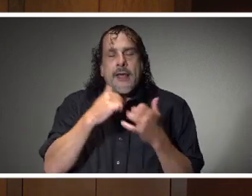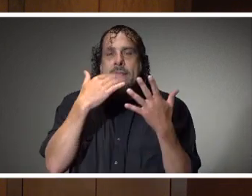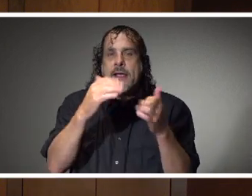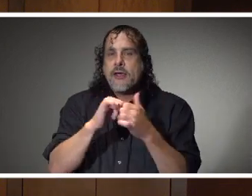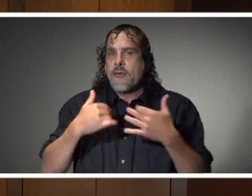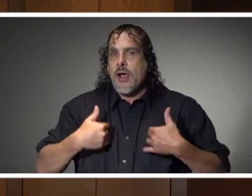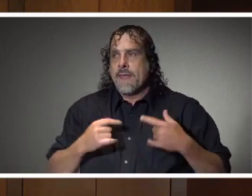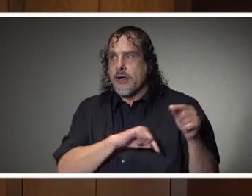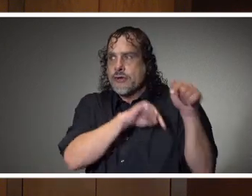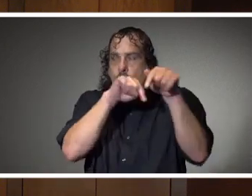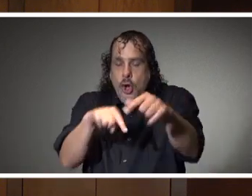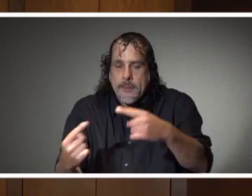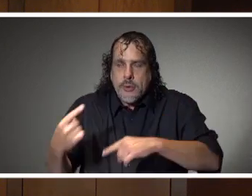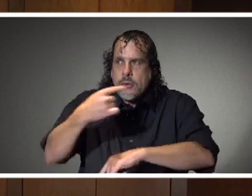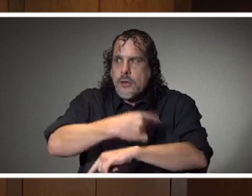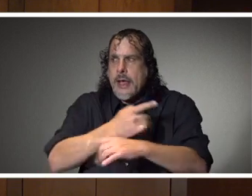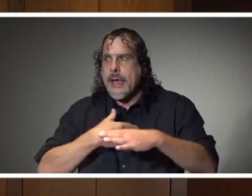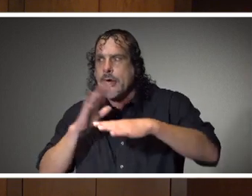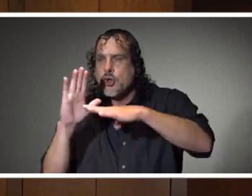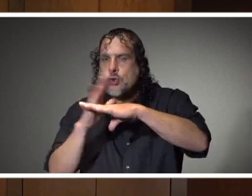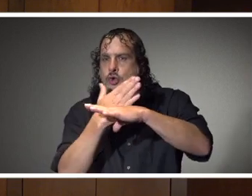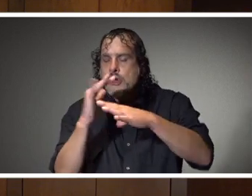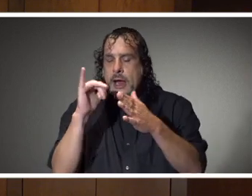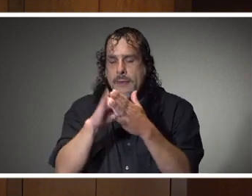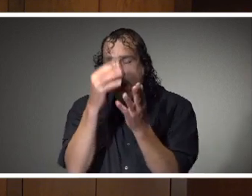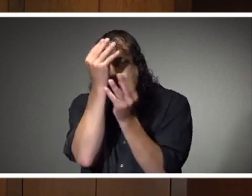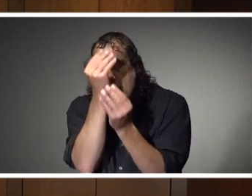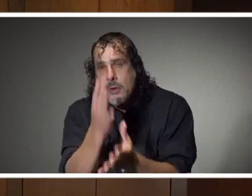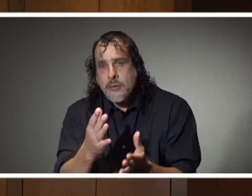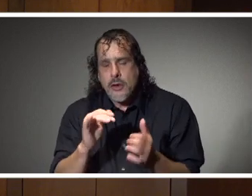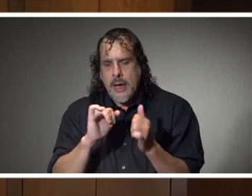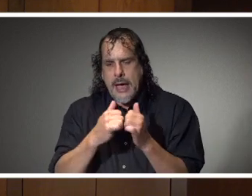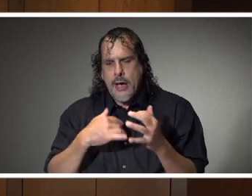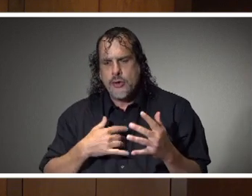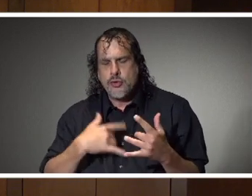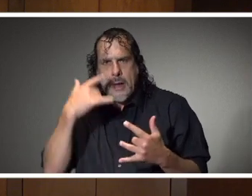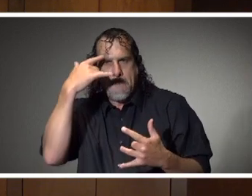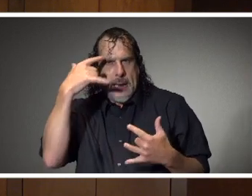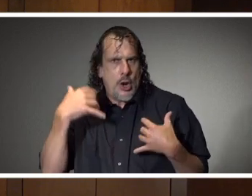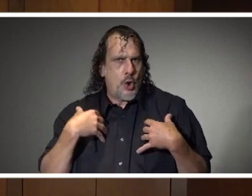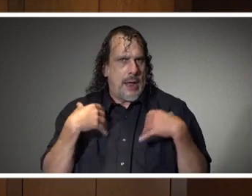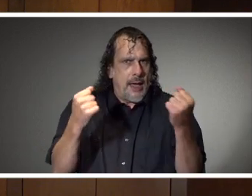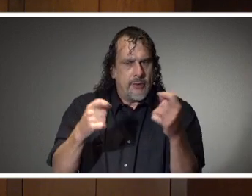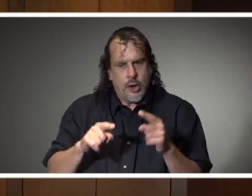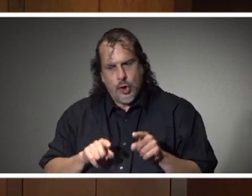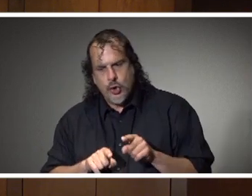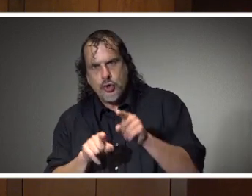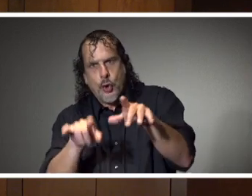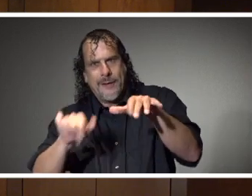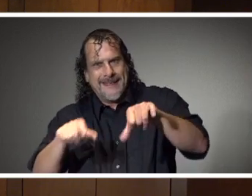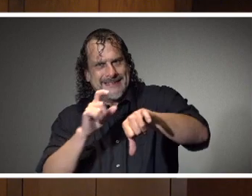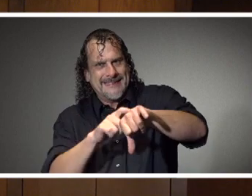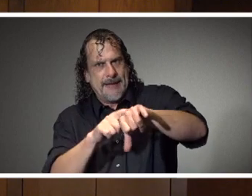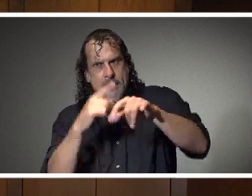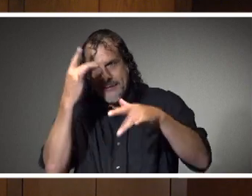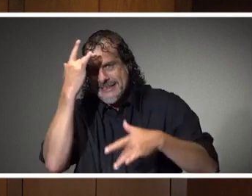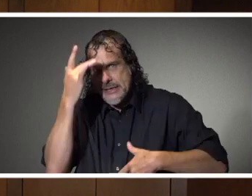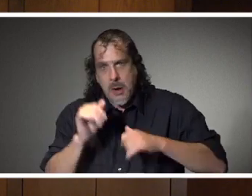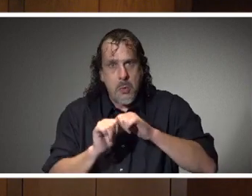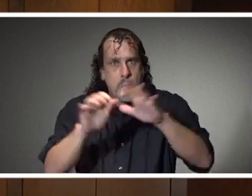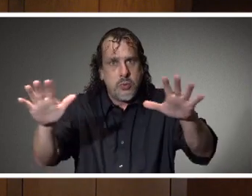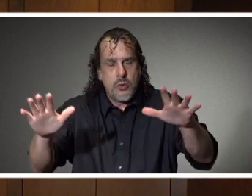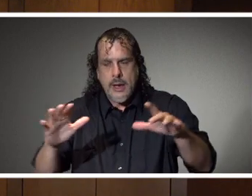to talk about and share information on how to stay mentally healthy during this pandemic and how to access